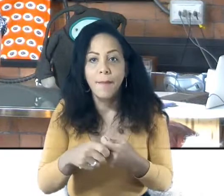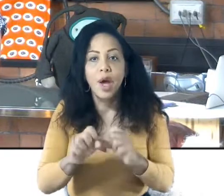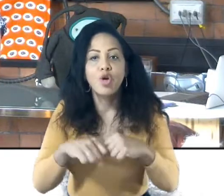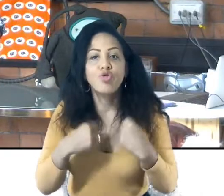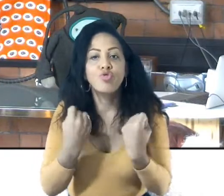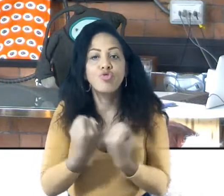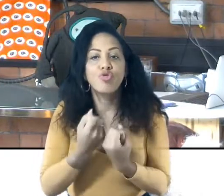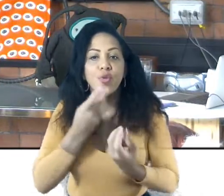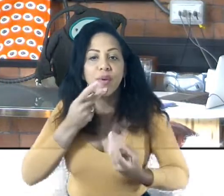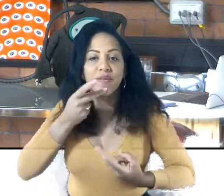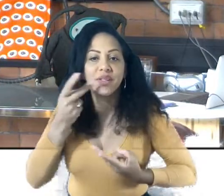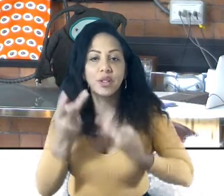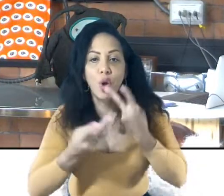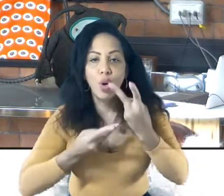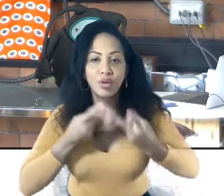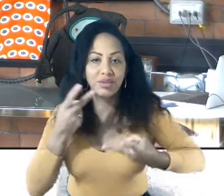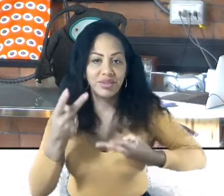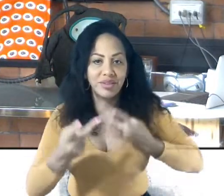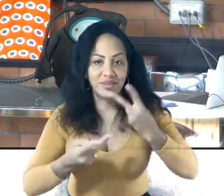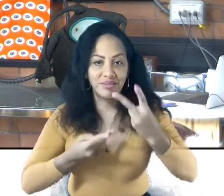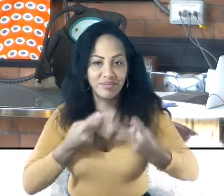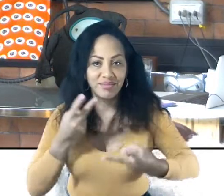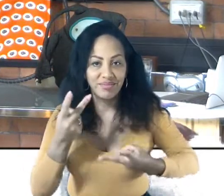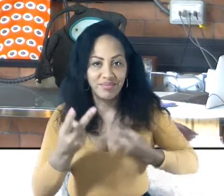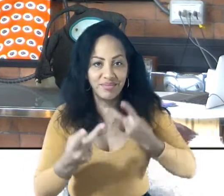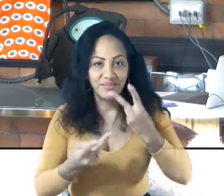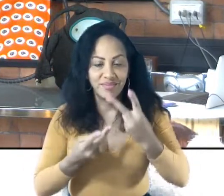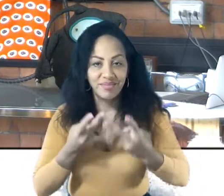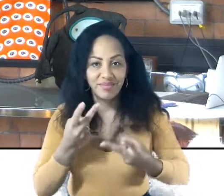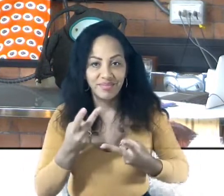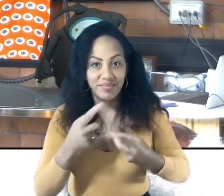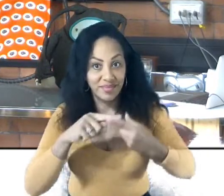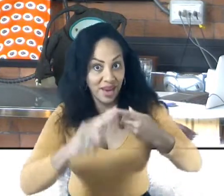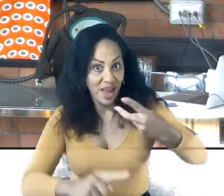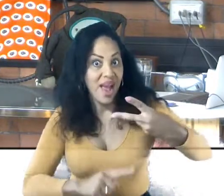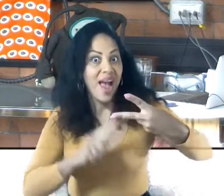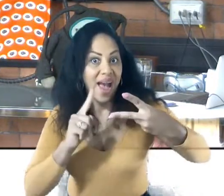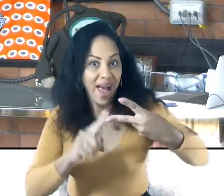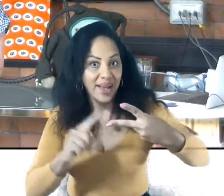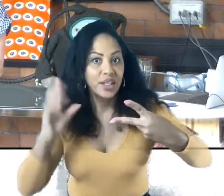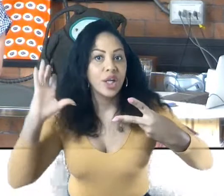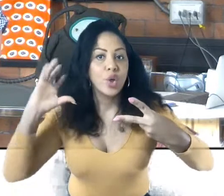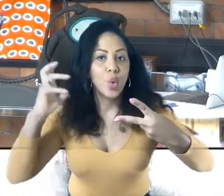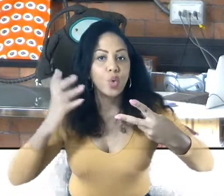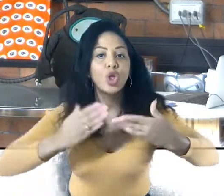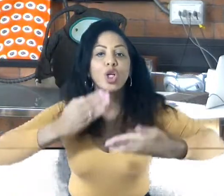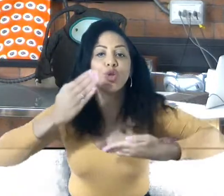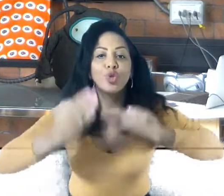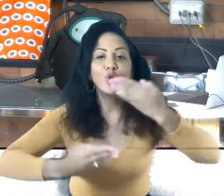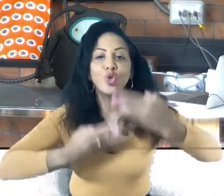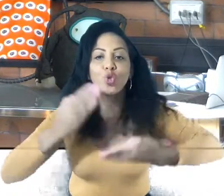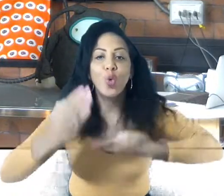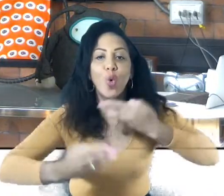but also an audio story map. And that this map could be